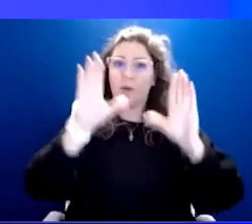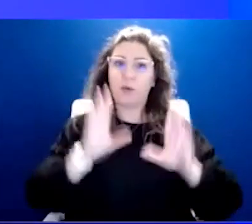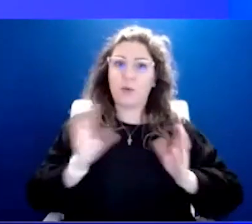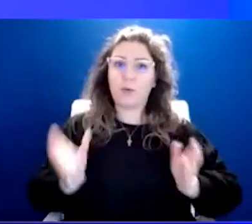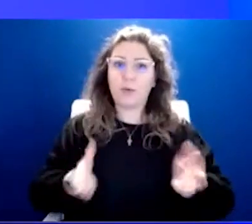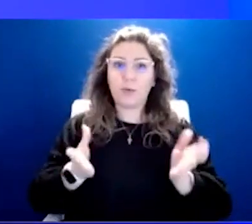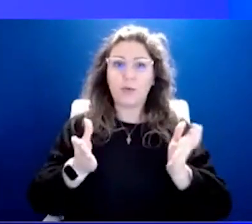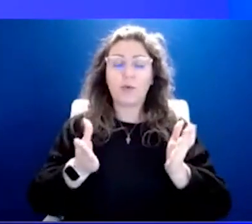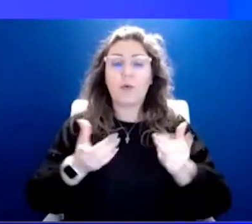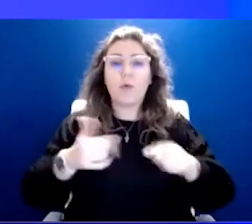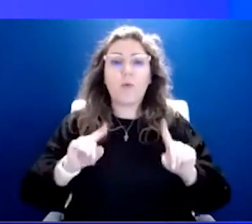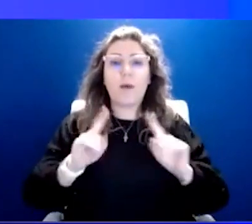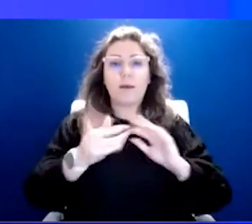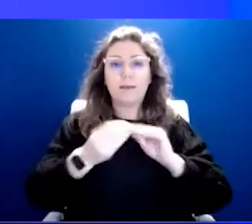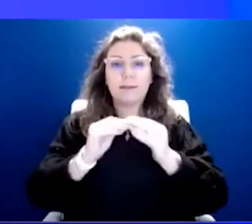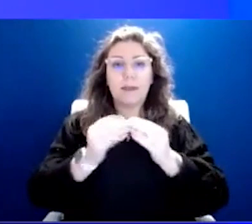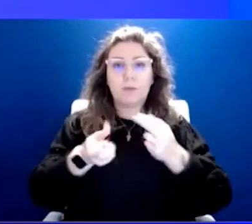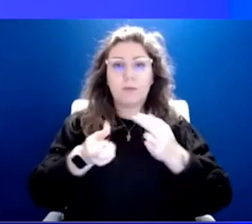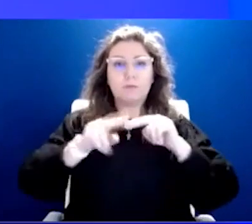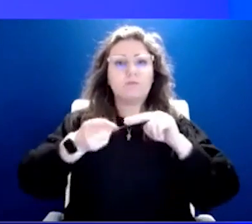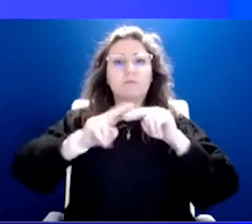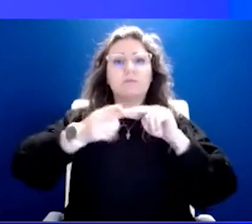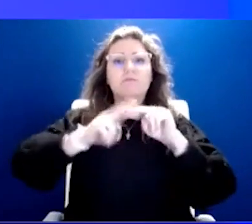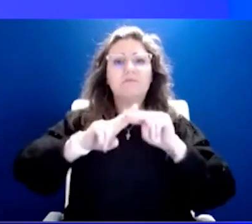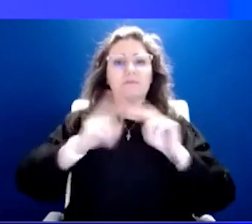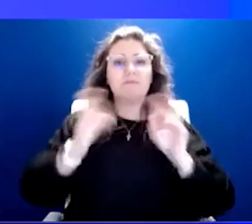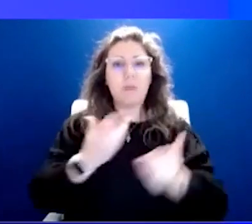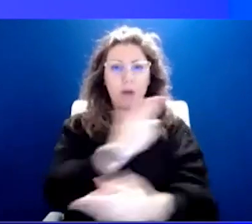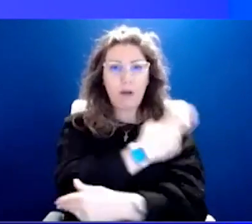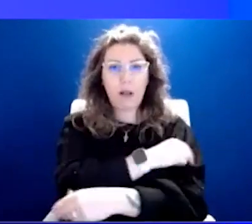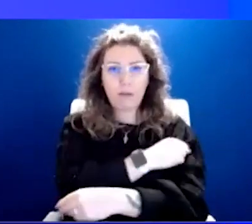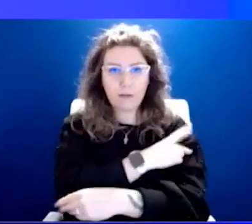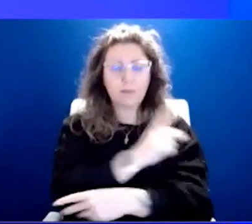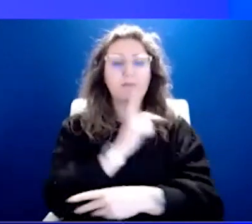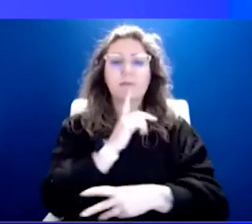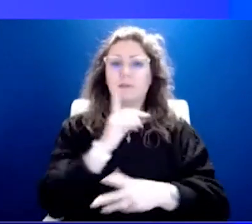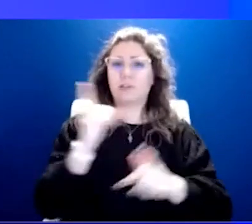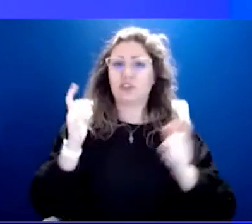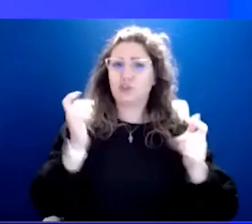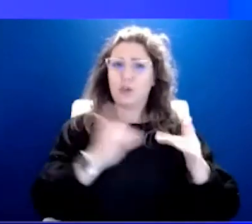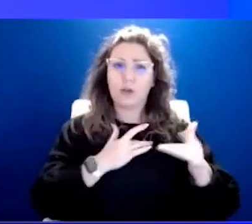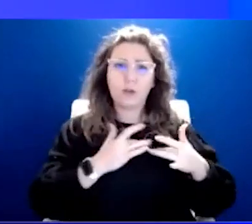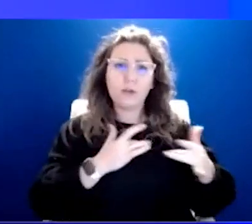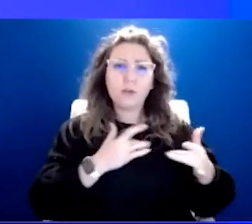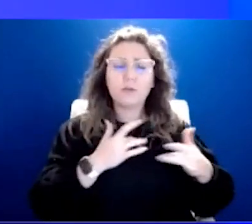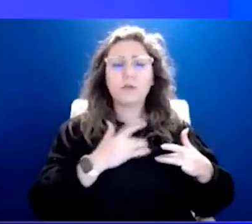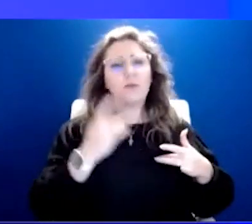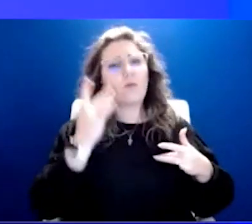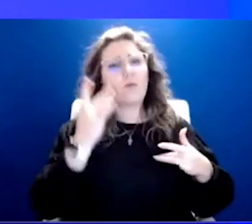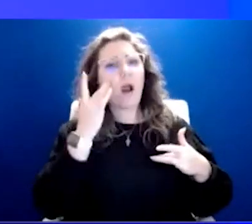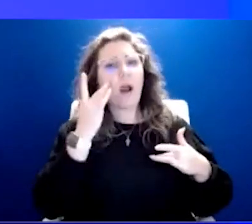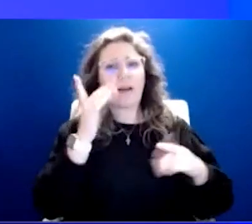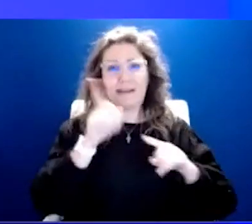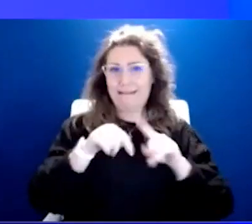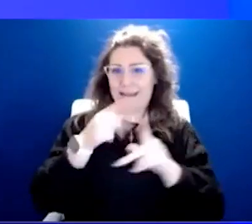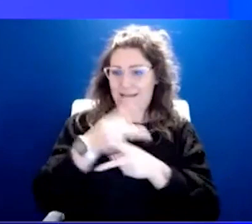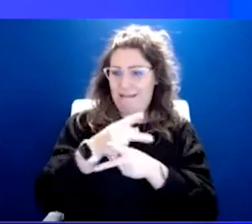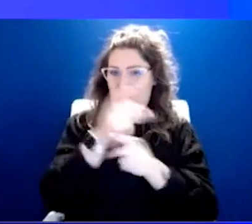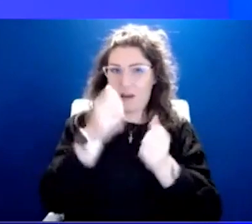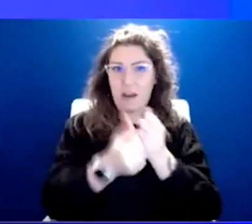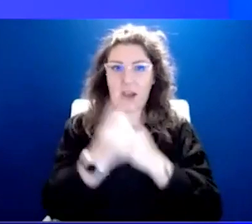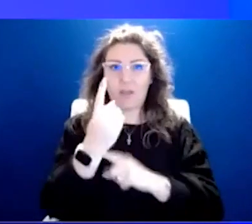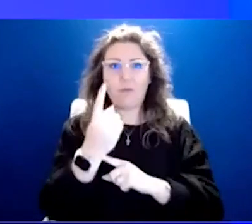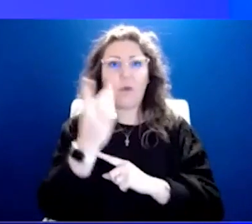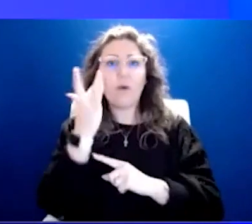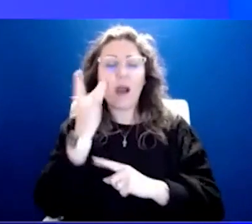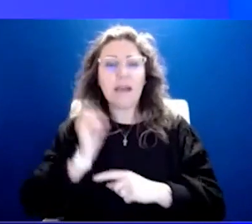numbers have picked up in the hospital, we've had the greatest concern that we might not be able to care for everybody with the number of staff that were